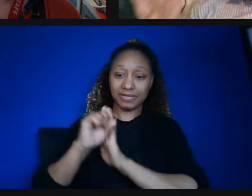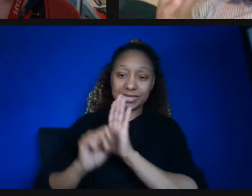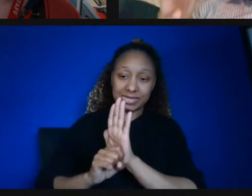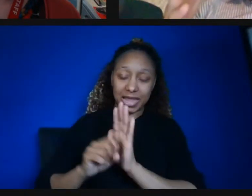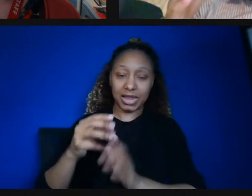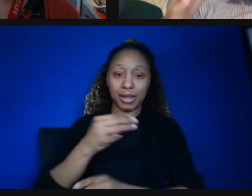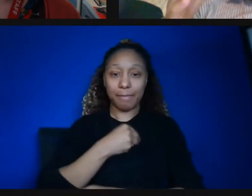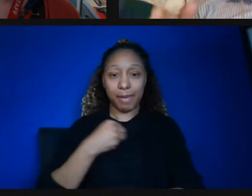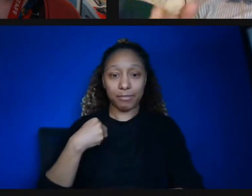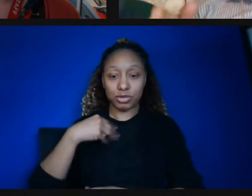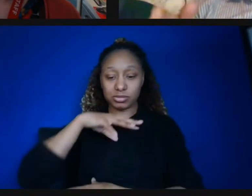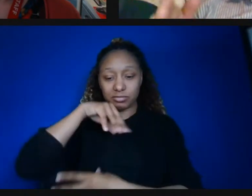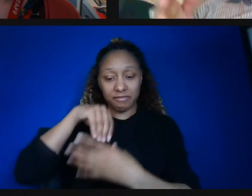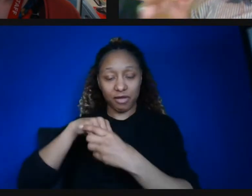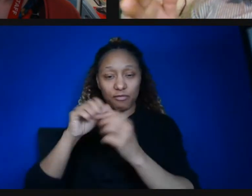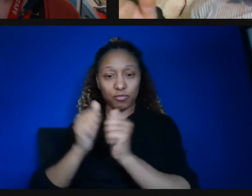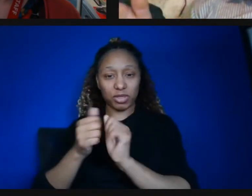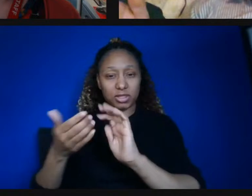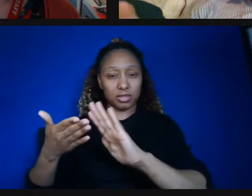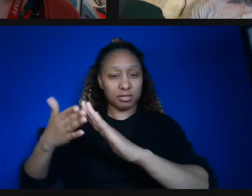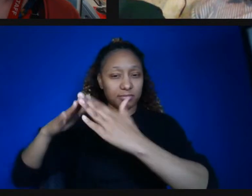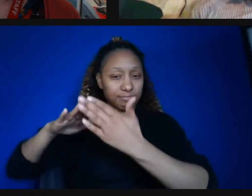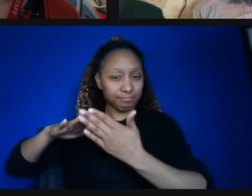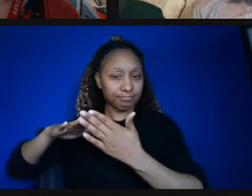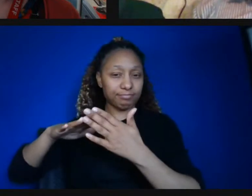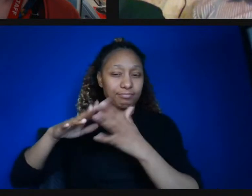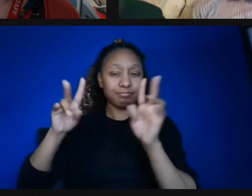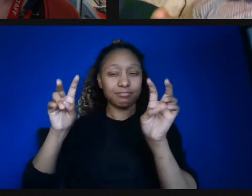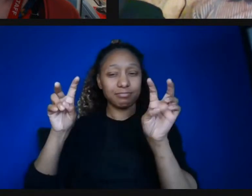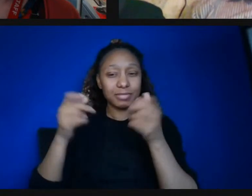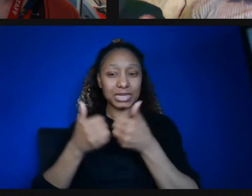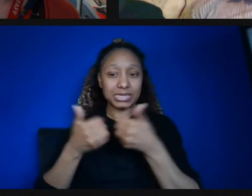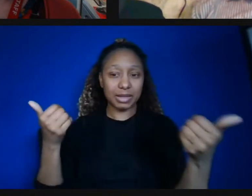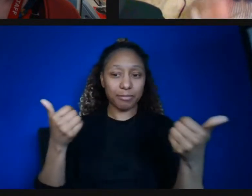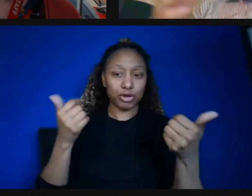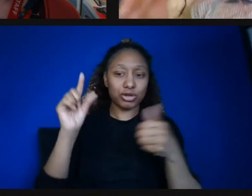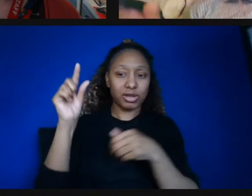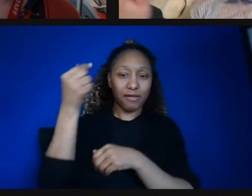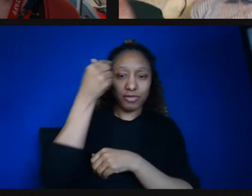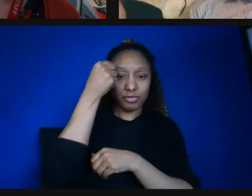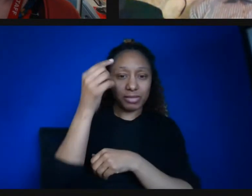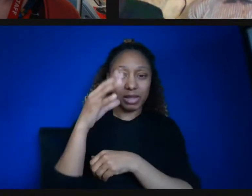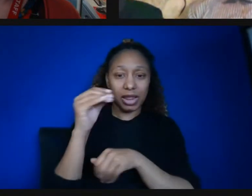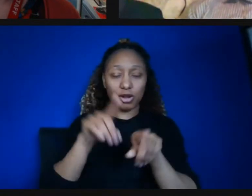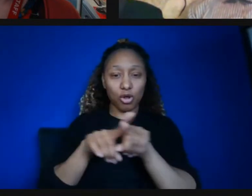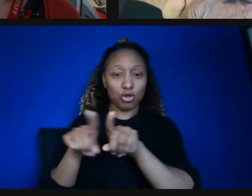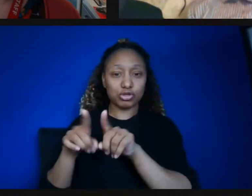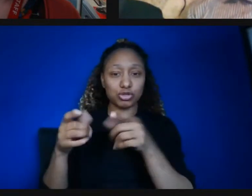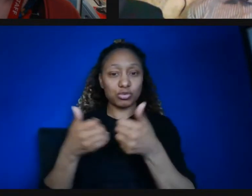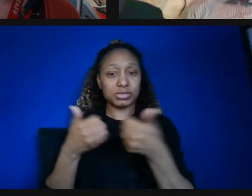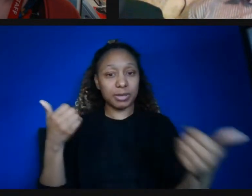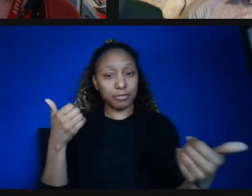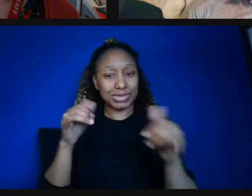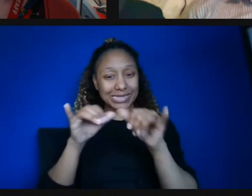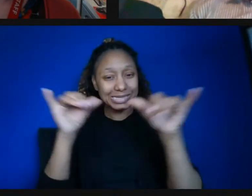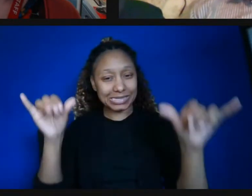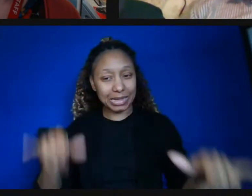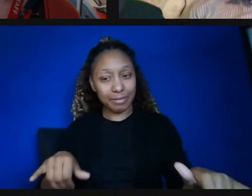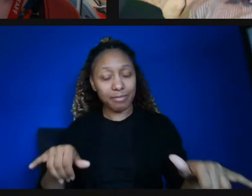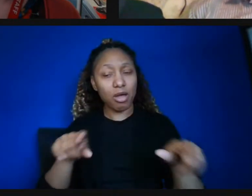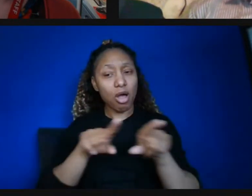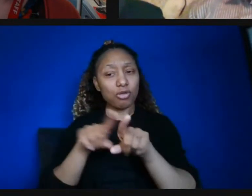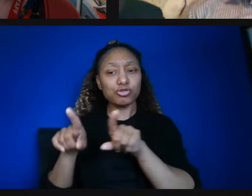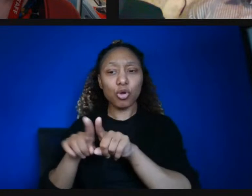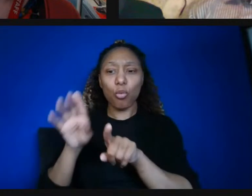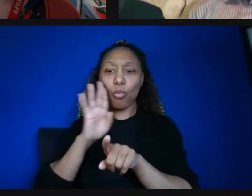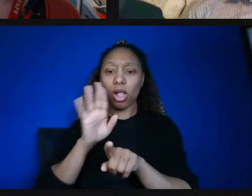very much as having almost very much a separate government and a separate system of laws that correlate as well with regular state and